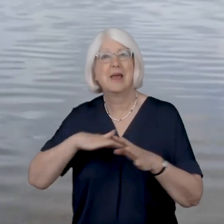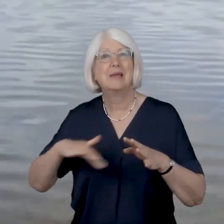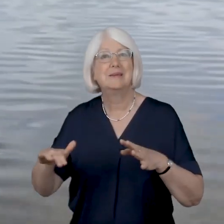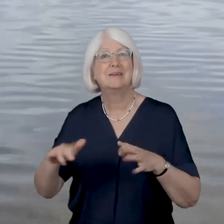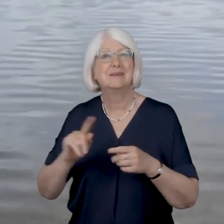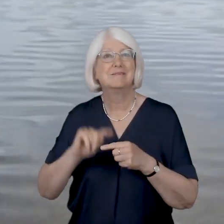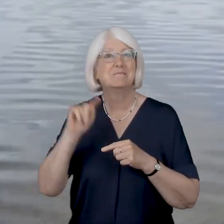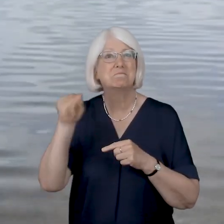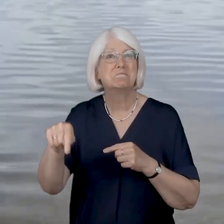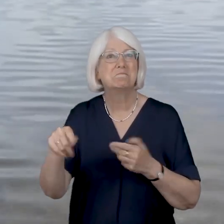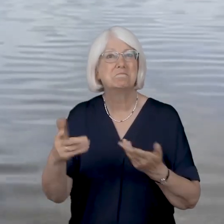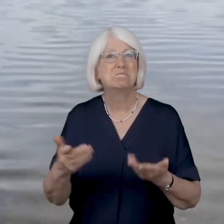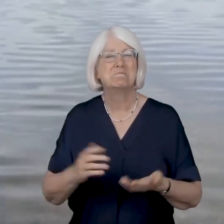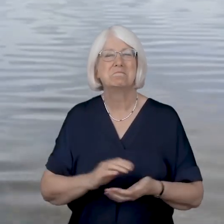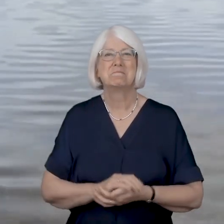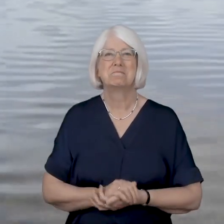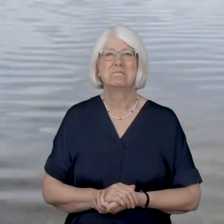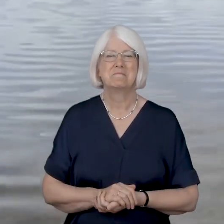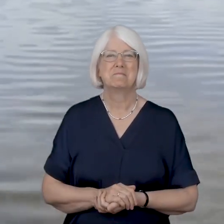lake,